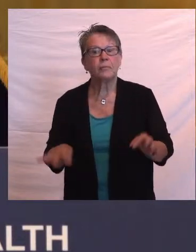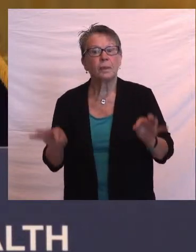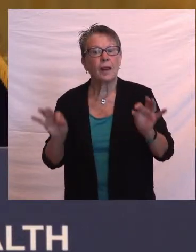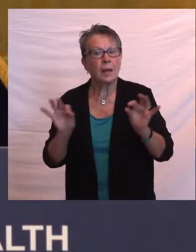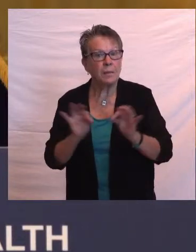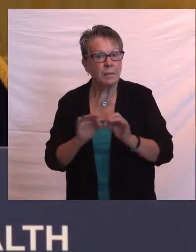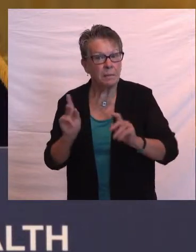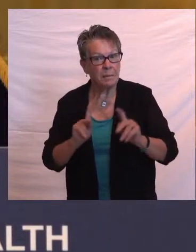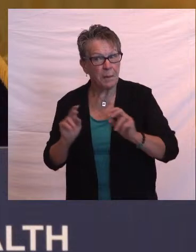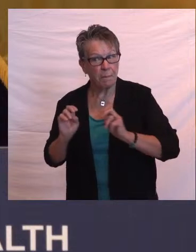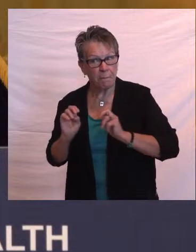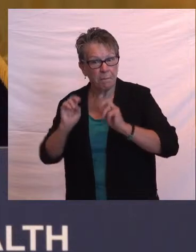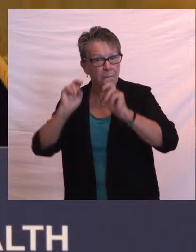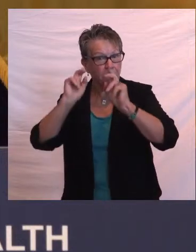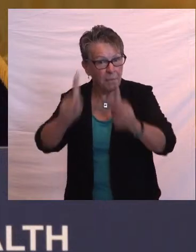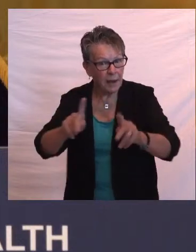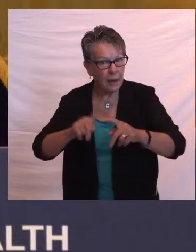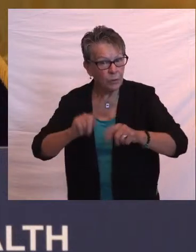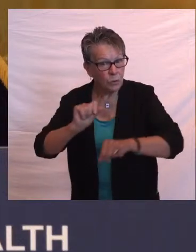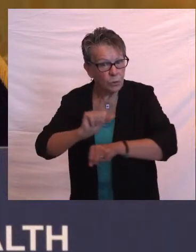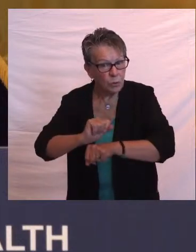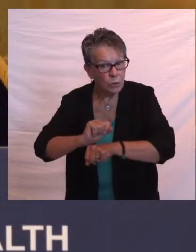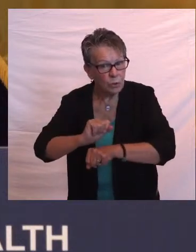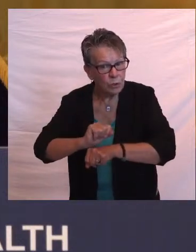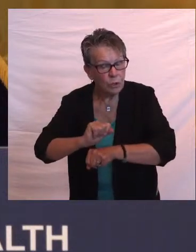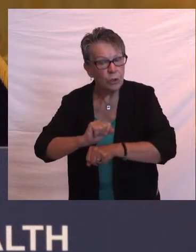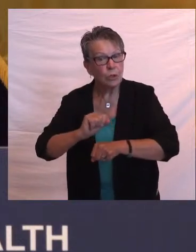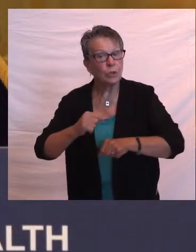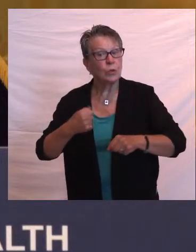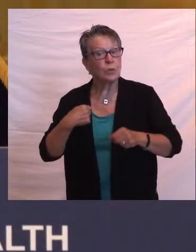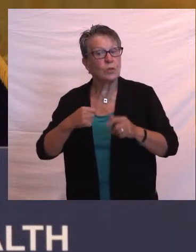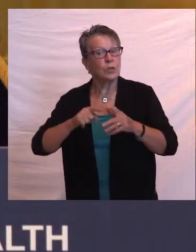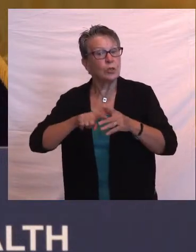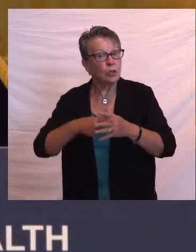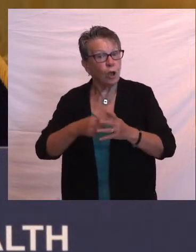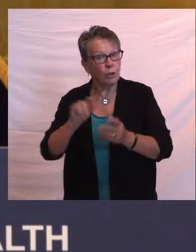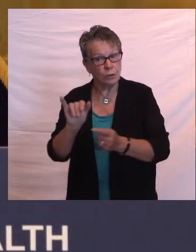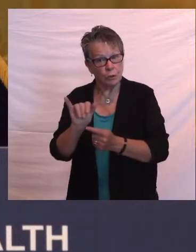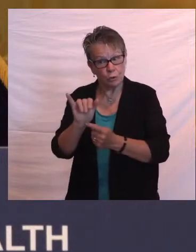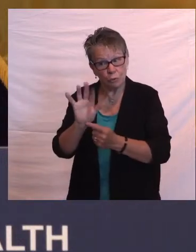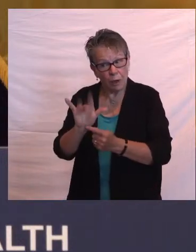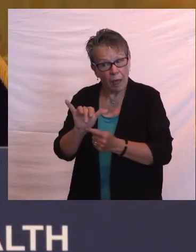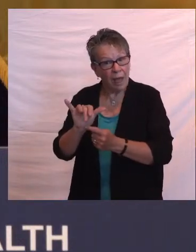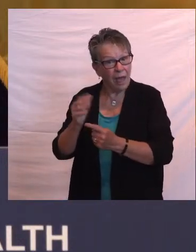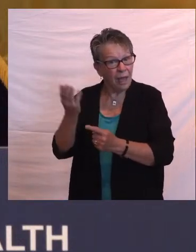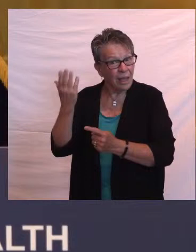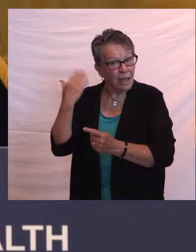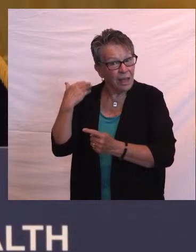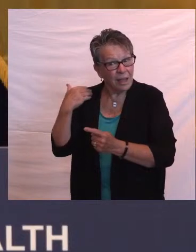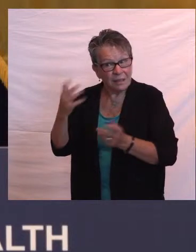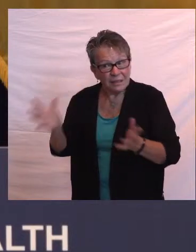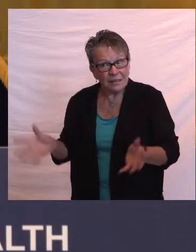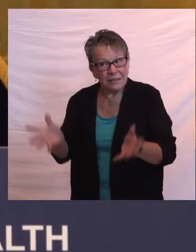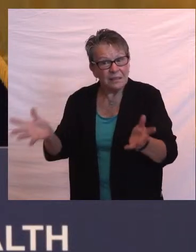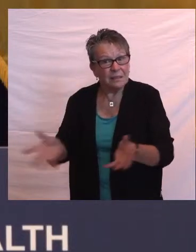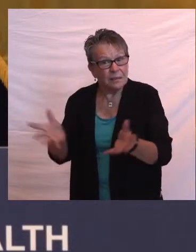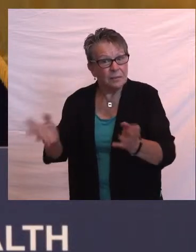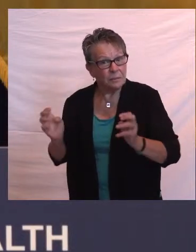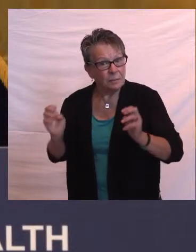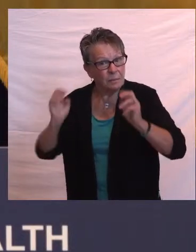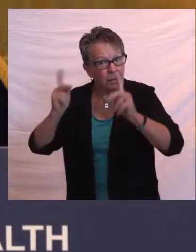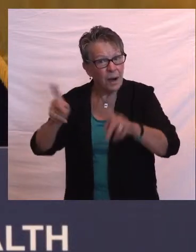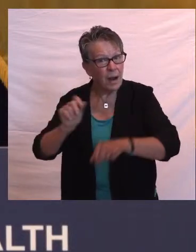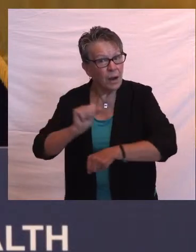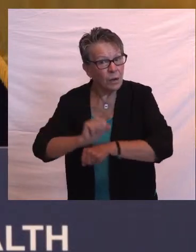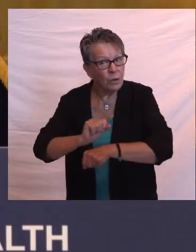early July, encouraging folks to come in, depending on what department of government you're in, for a couple of days a week. We're full